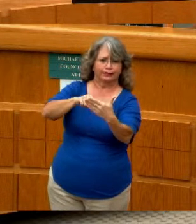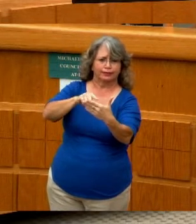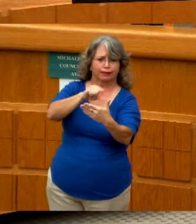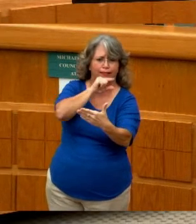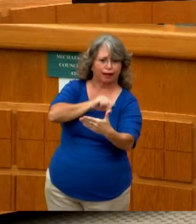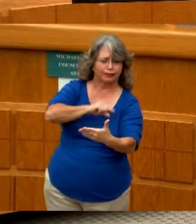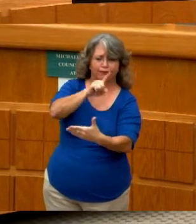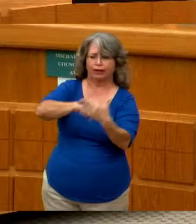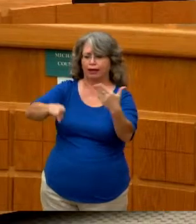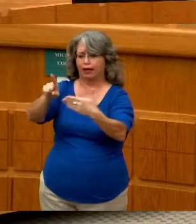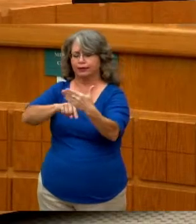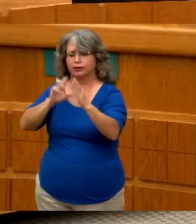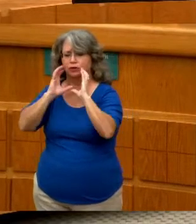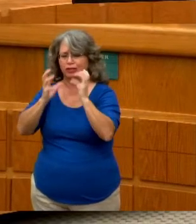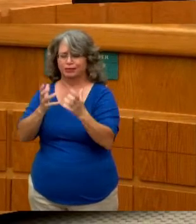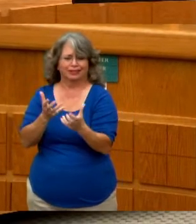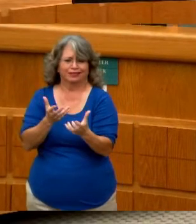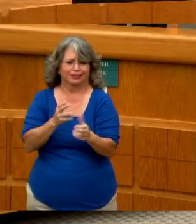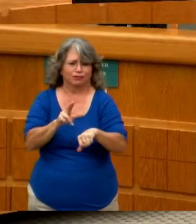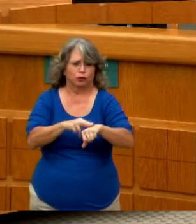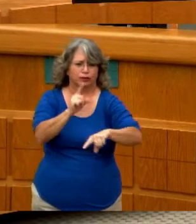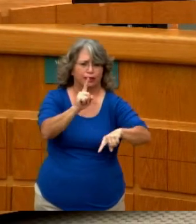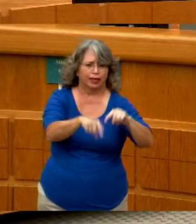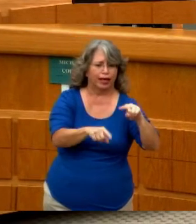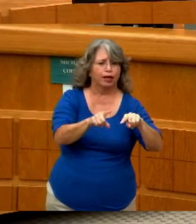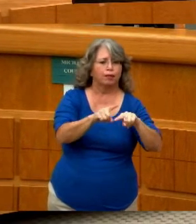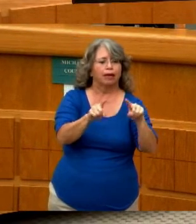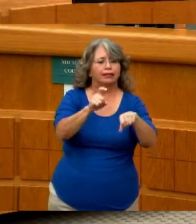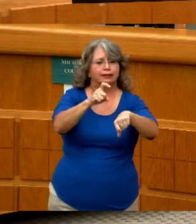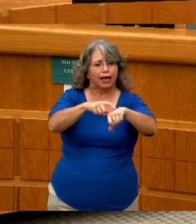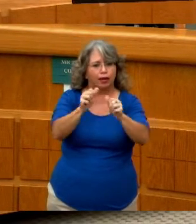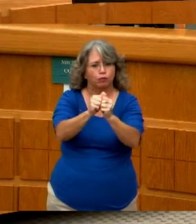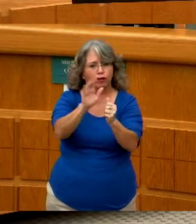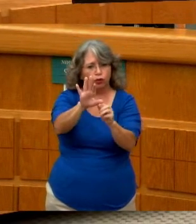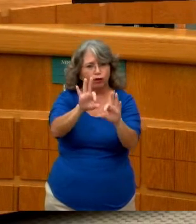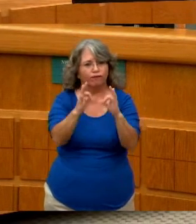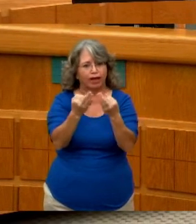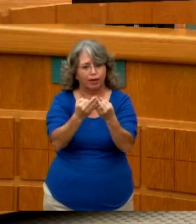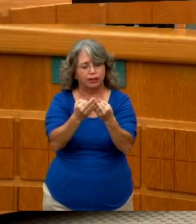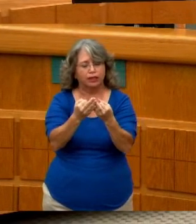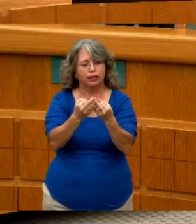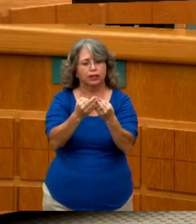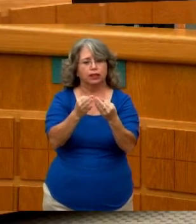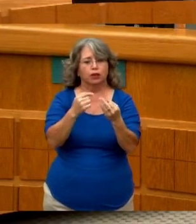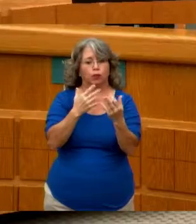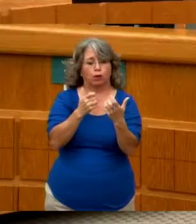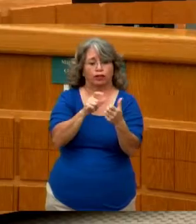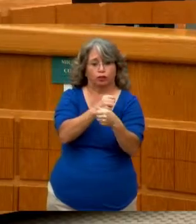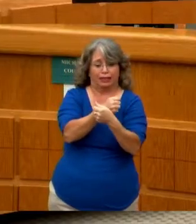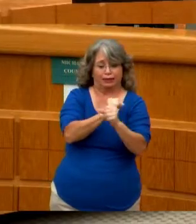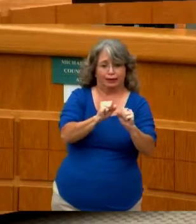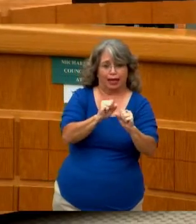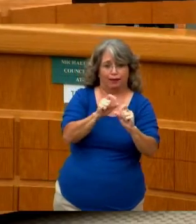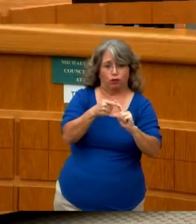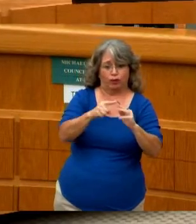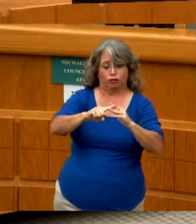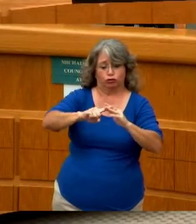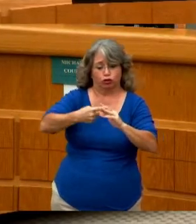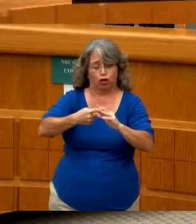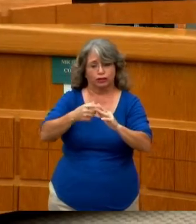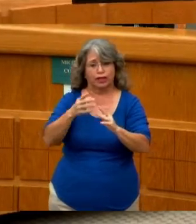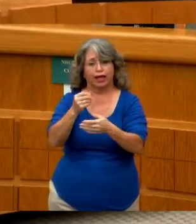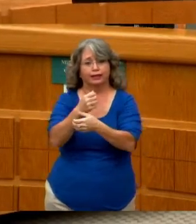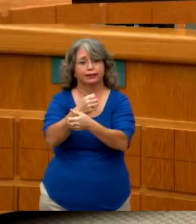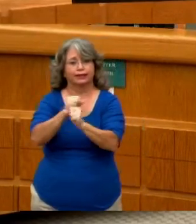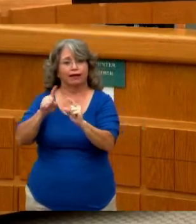of is that when you have a time with your family, both at Thanksgiving and Christmas, that you're safe going into that festivity and you're